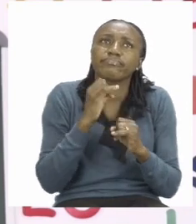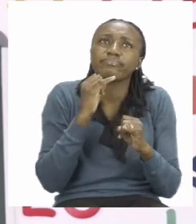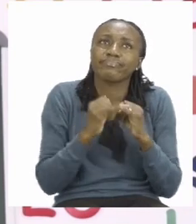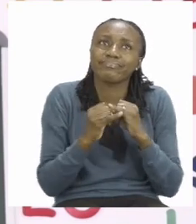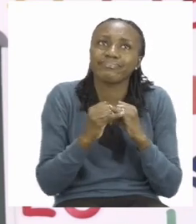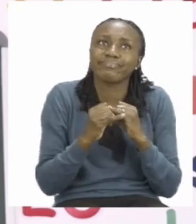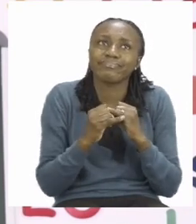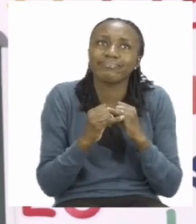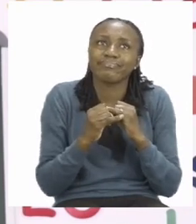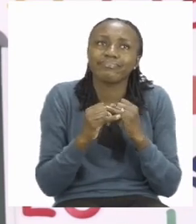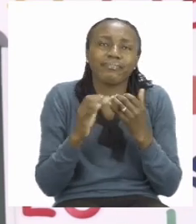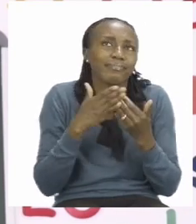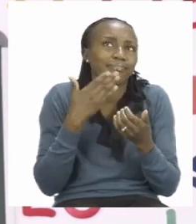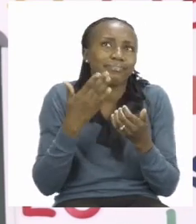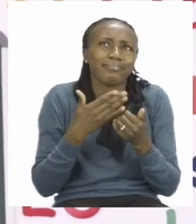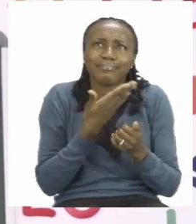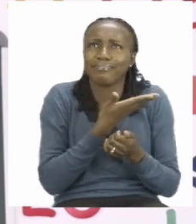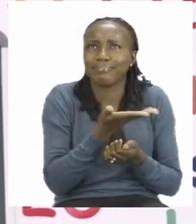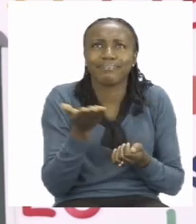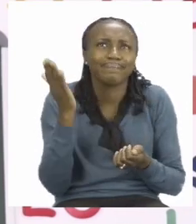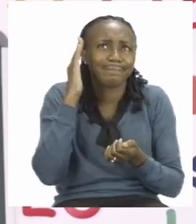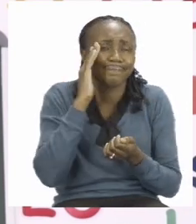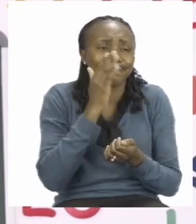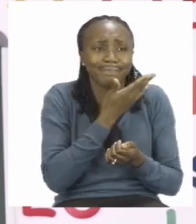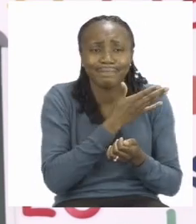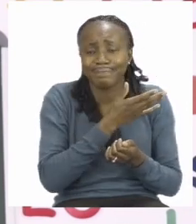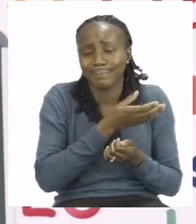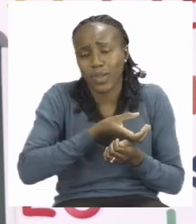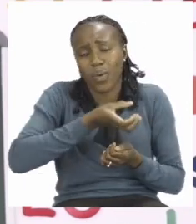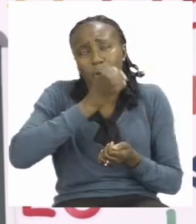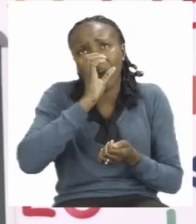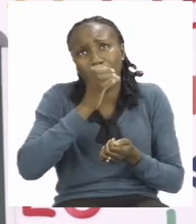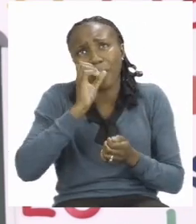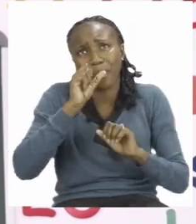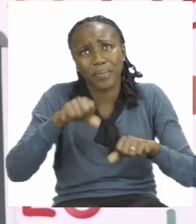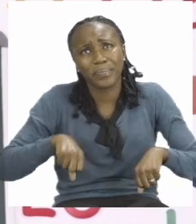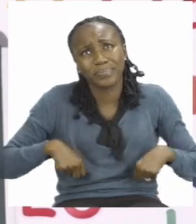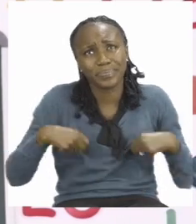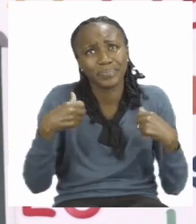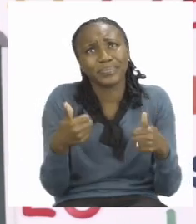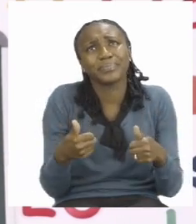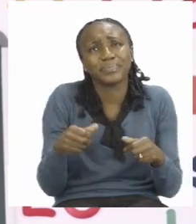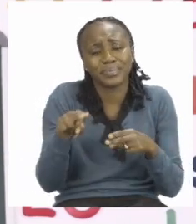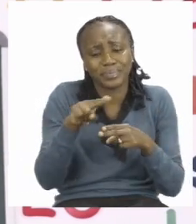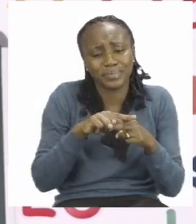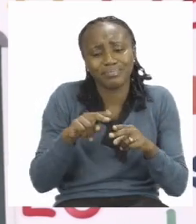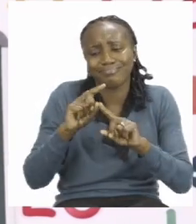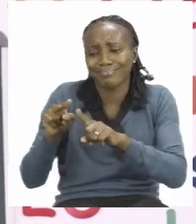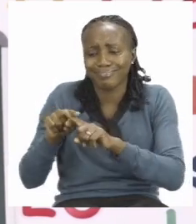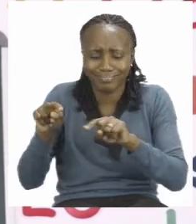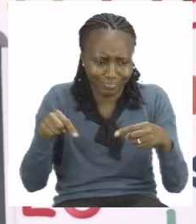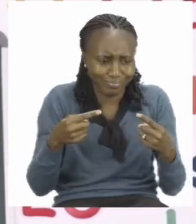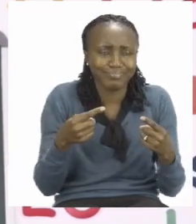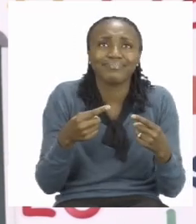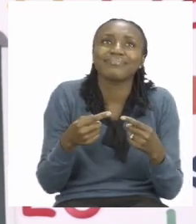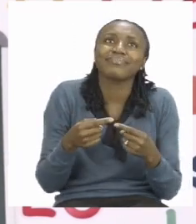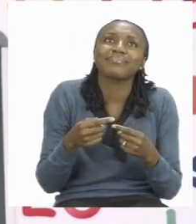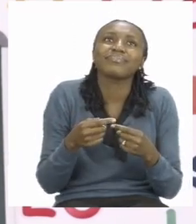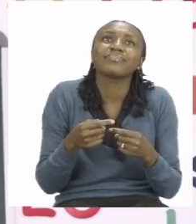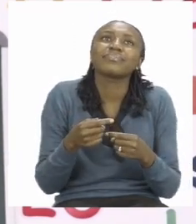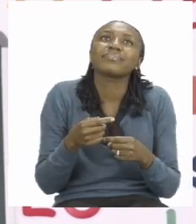definitely something we all know. We drink it to keep us healthy and we use it for many different things. This word is the